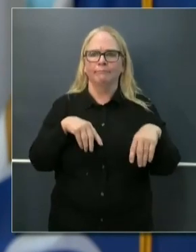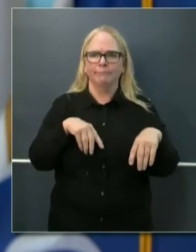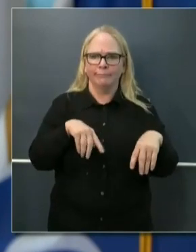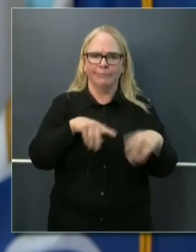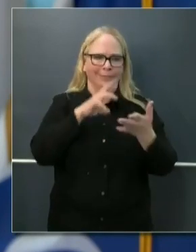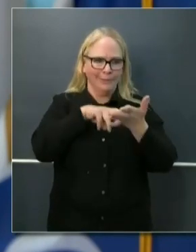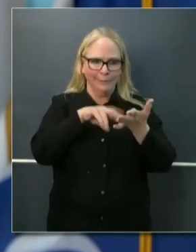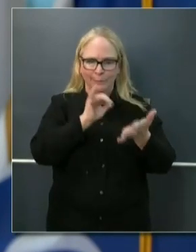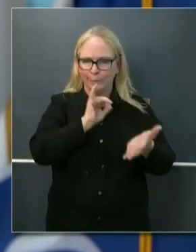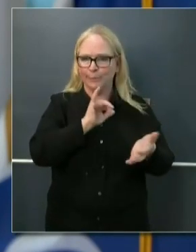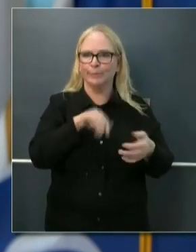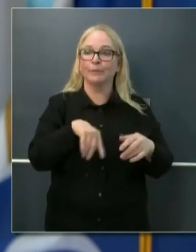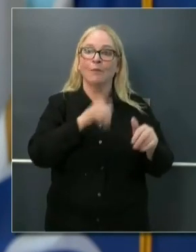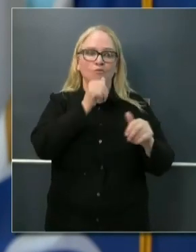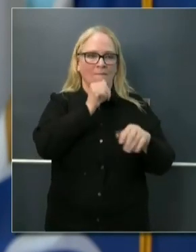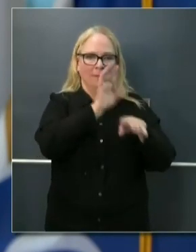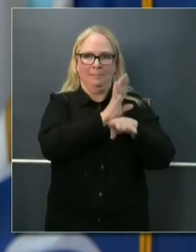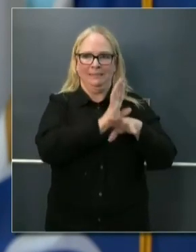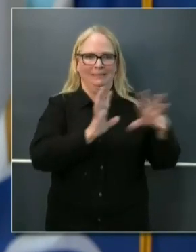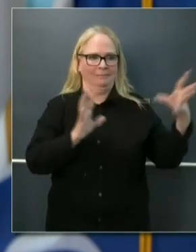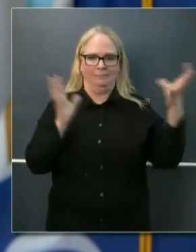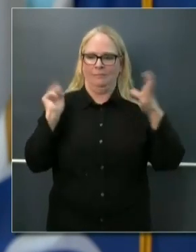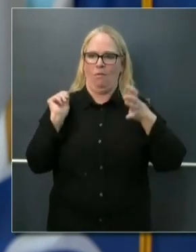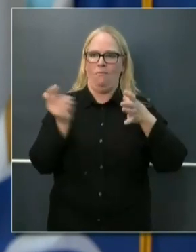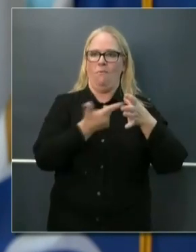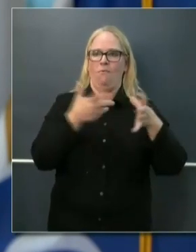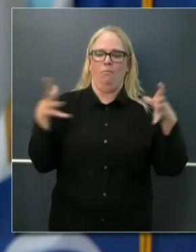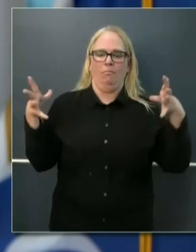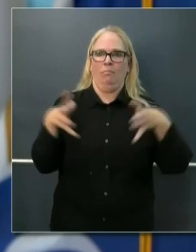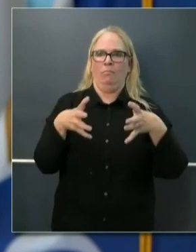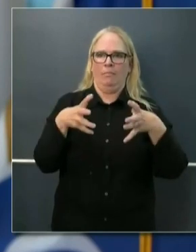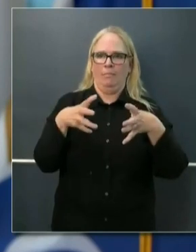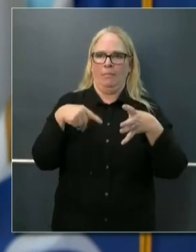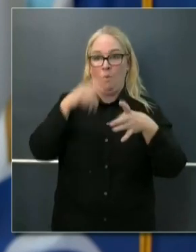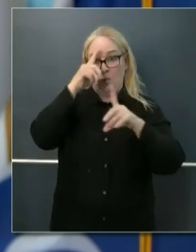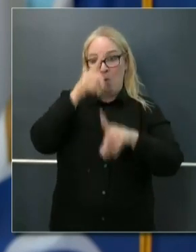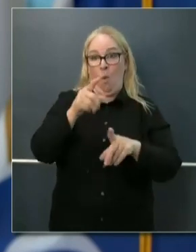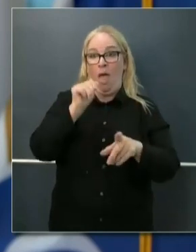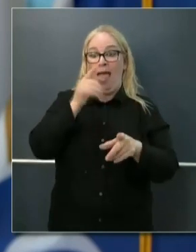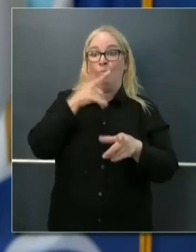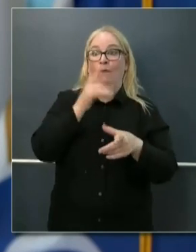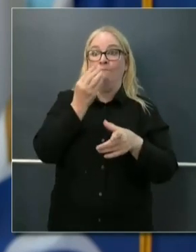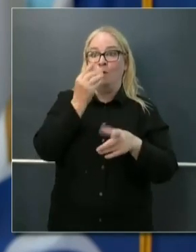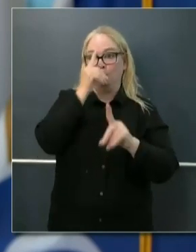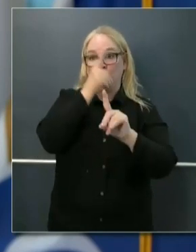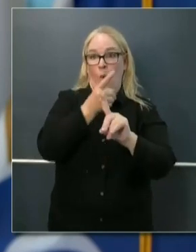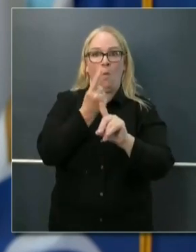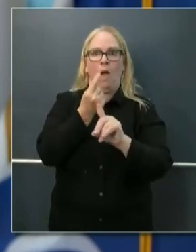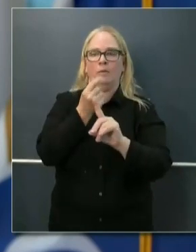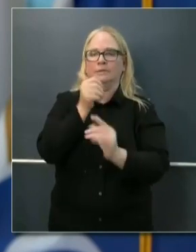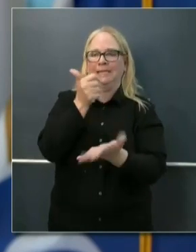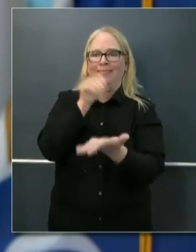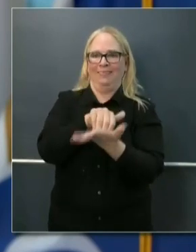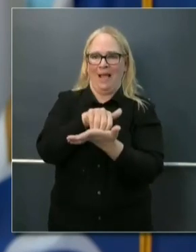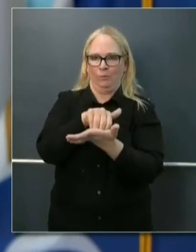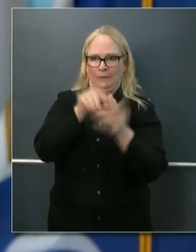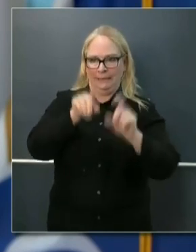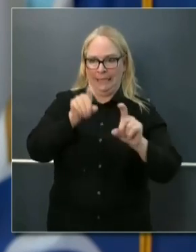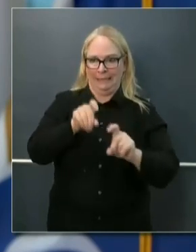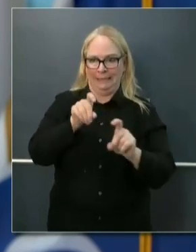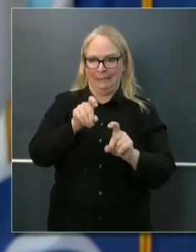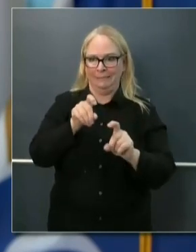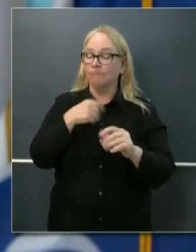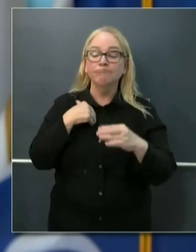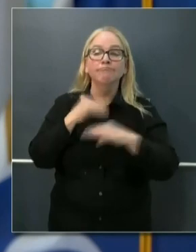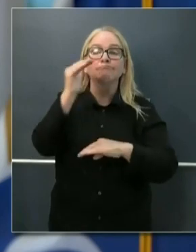private sector. They put out a framework of new goals April 14th. Their goal was 10,000 tests a day. We were able to exceed